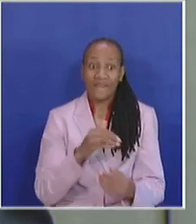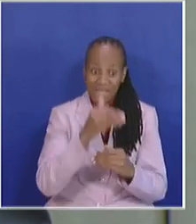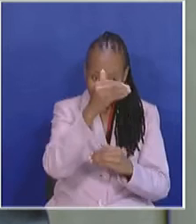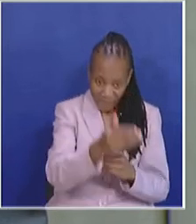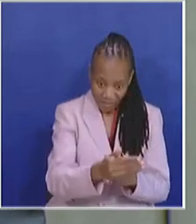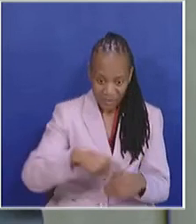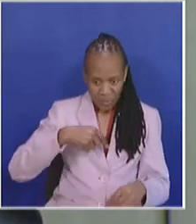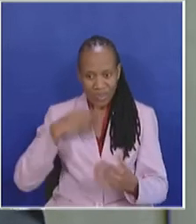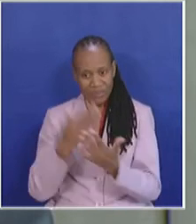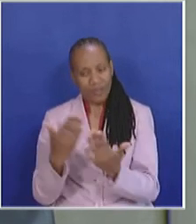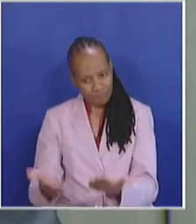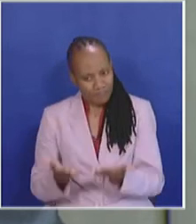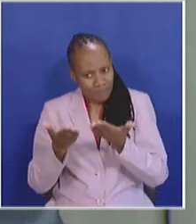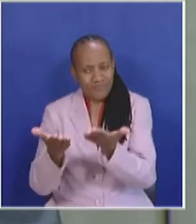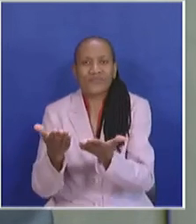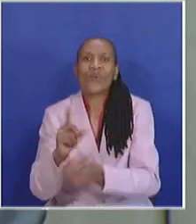a maximum